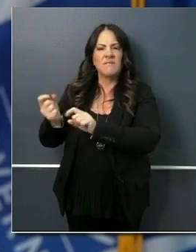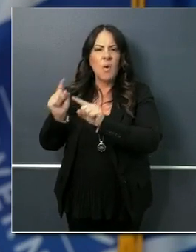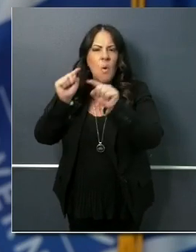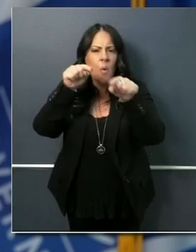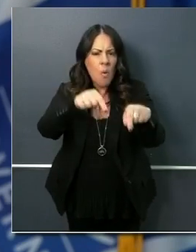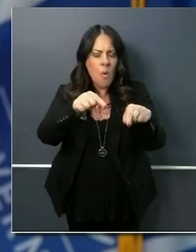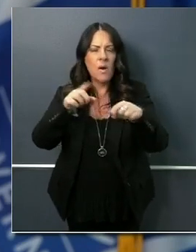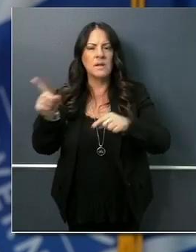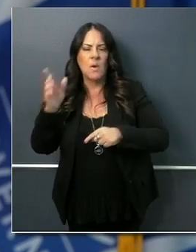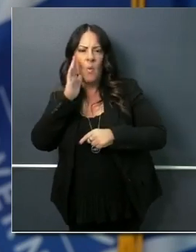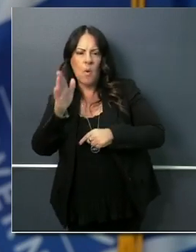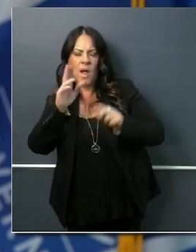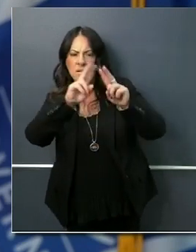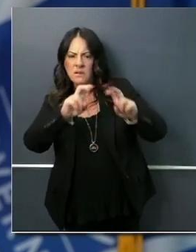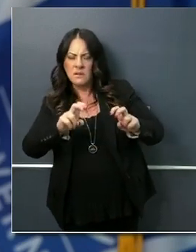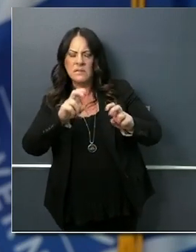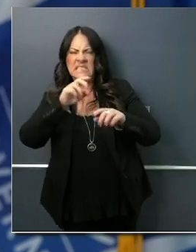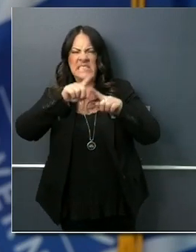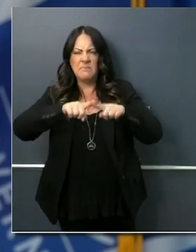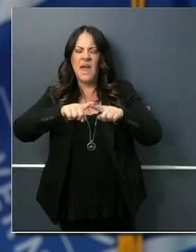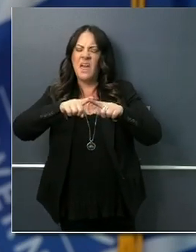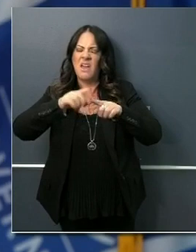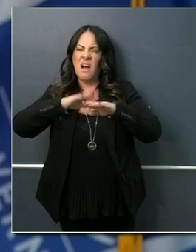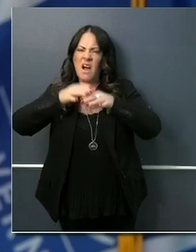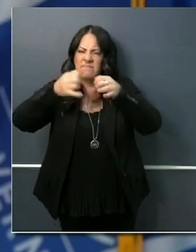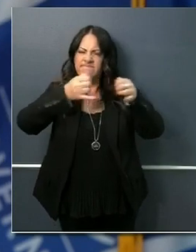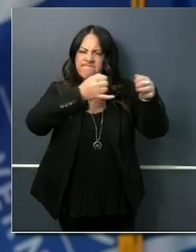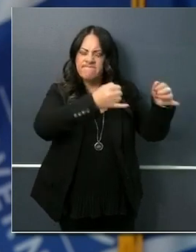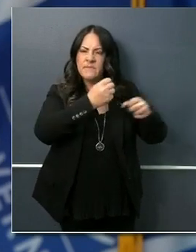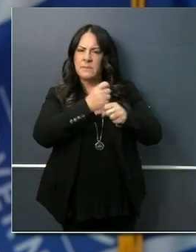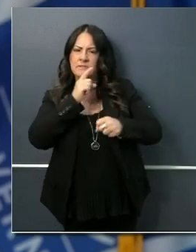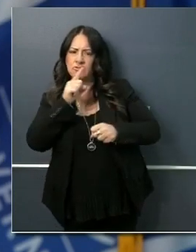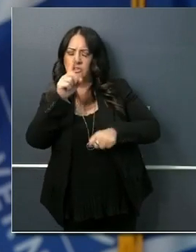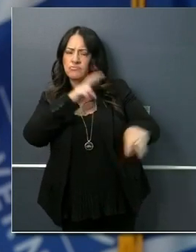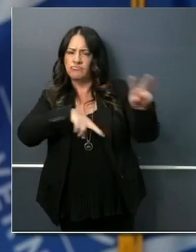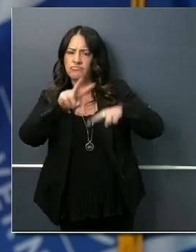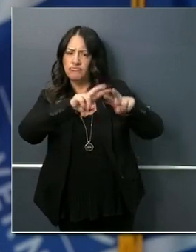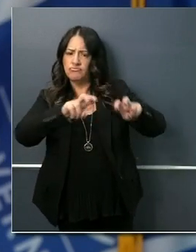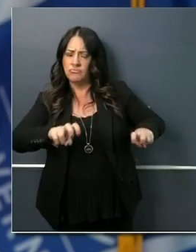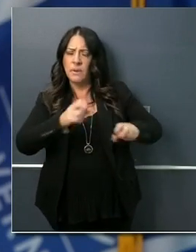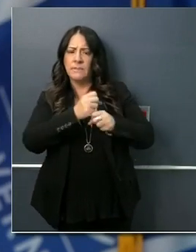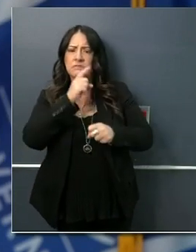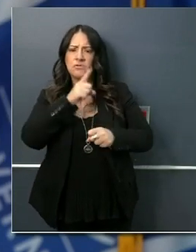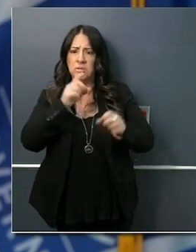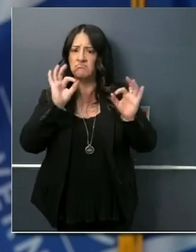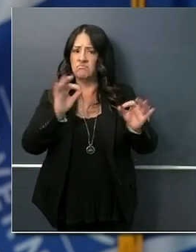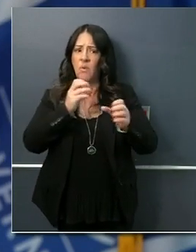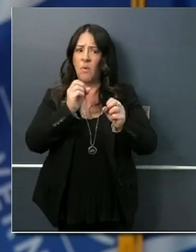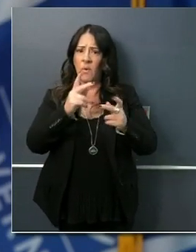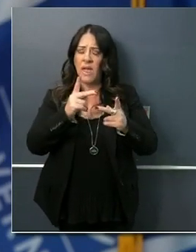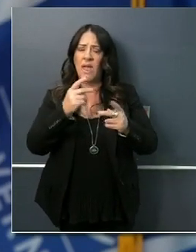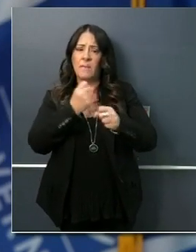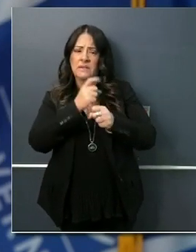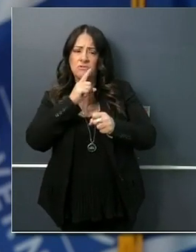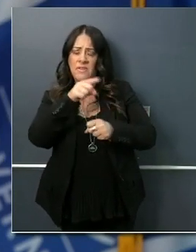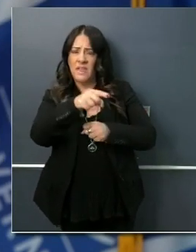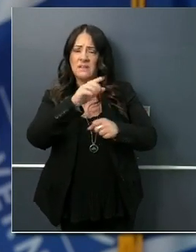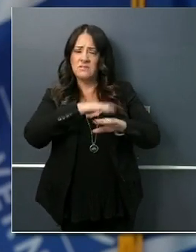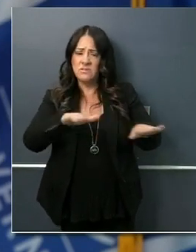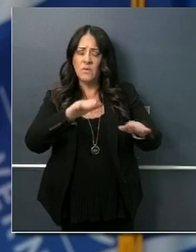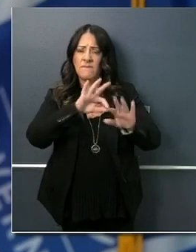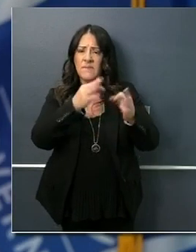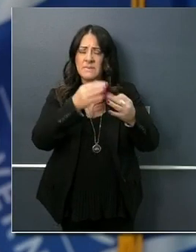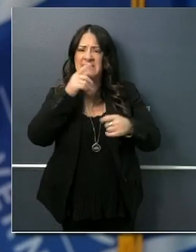on that individual assessment, that is appropriate to do so in an individual specific circumstance for a child. So we really